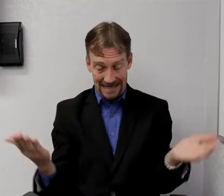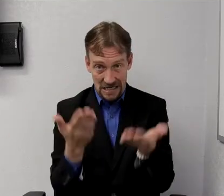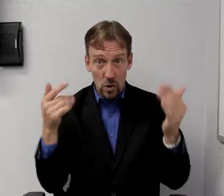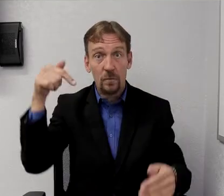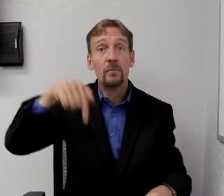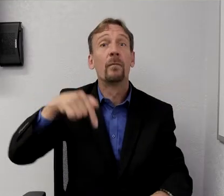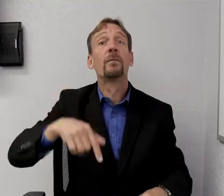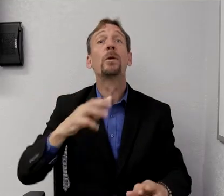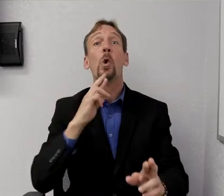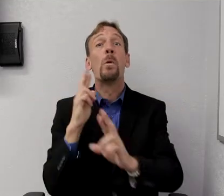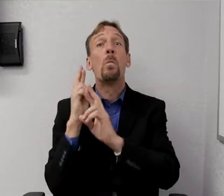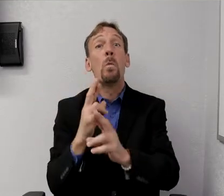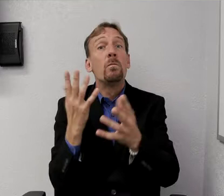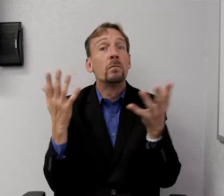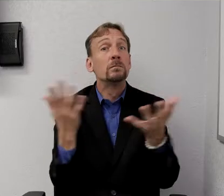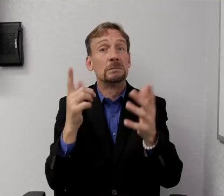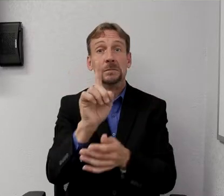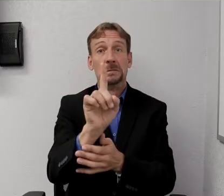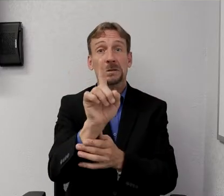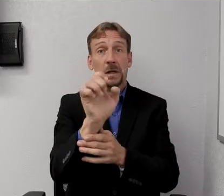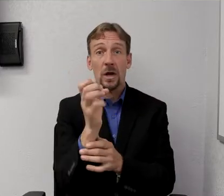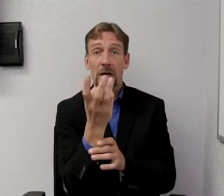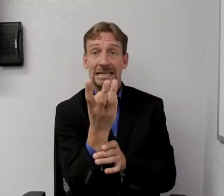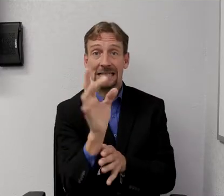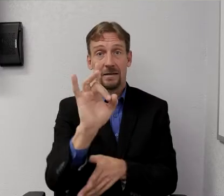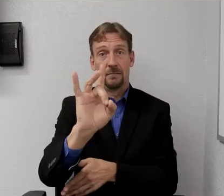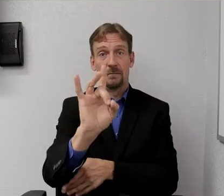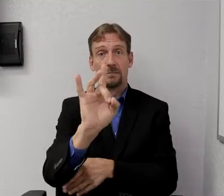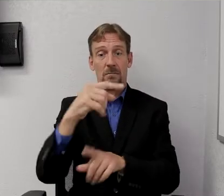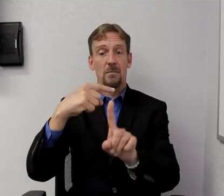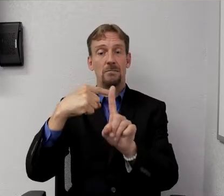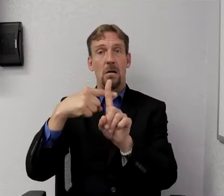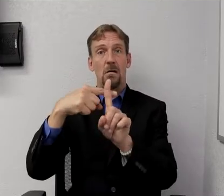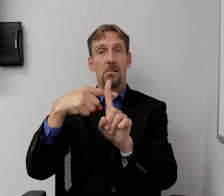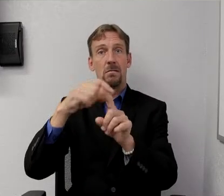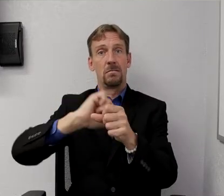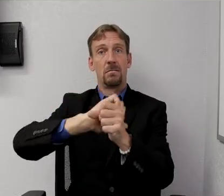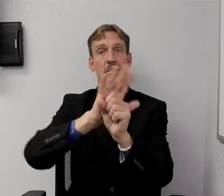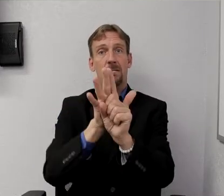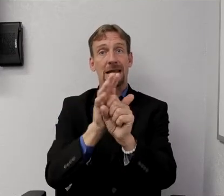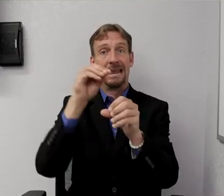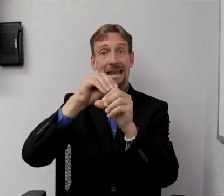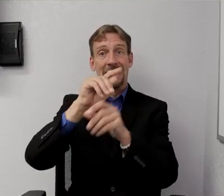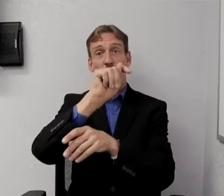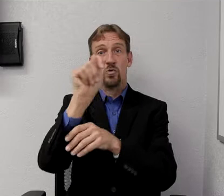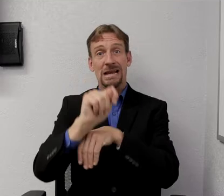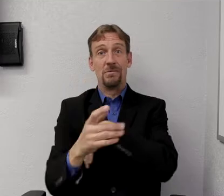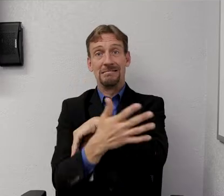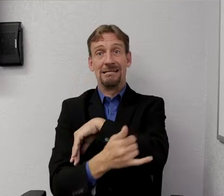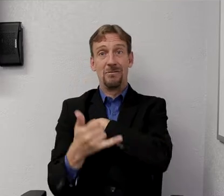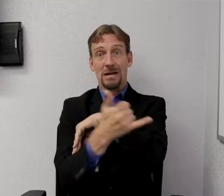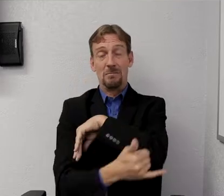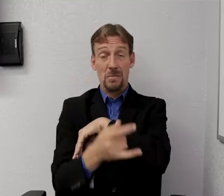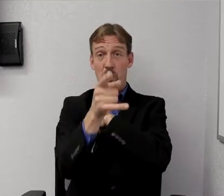reported yesterday that they have 168 positive cases throughout Tulare County. As you